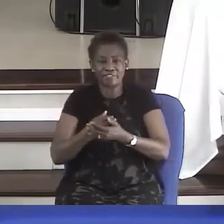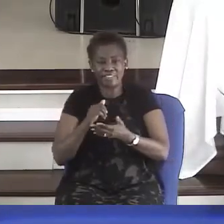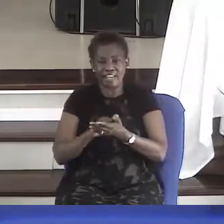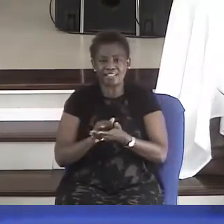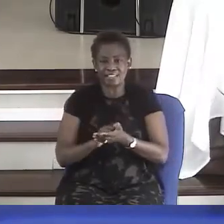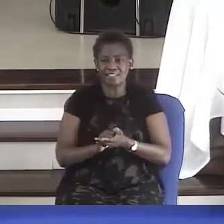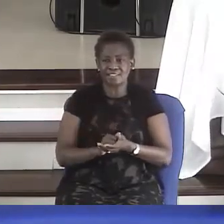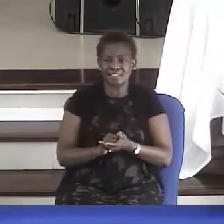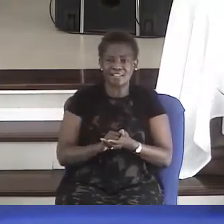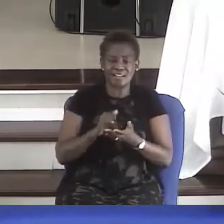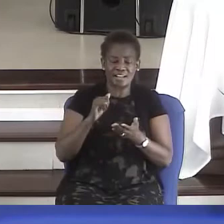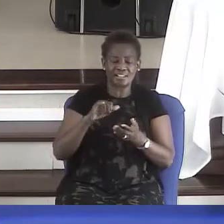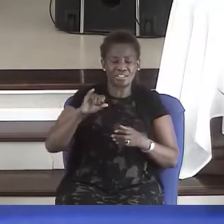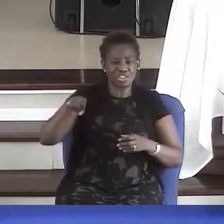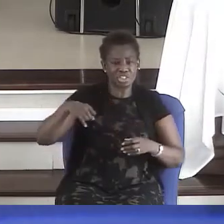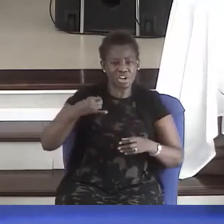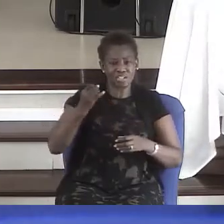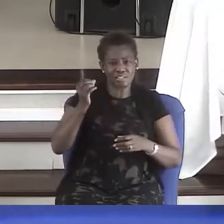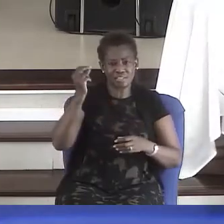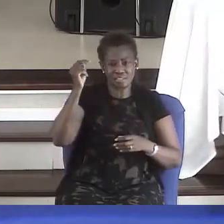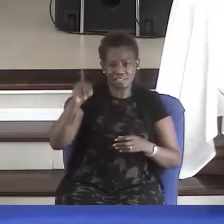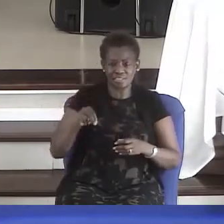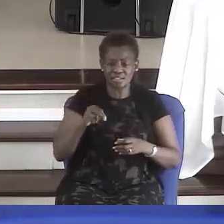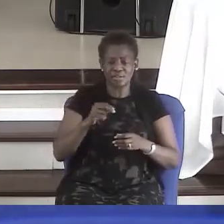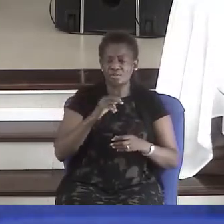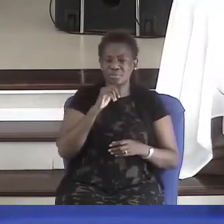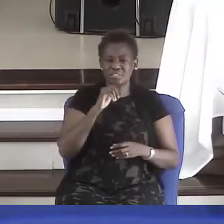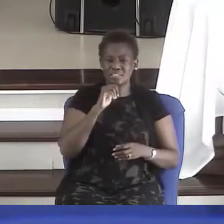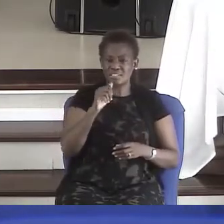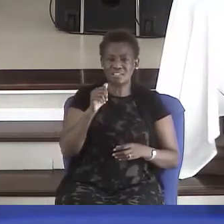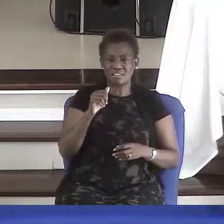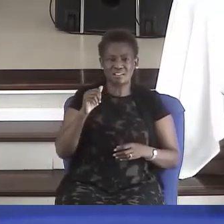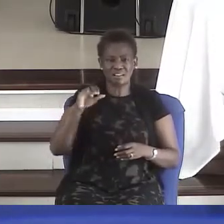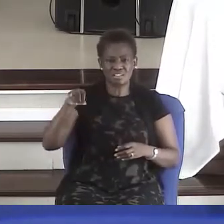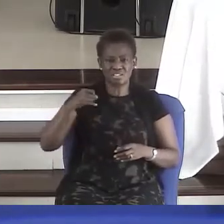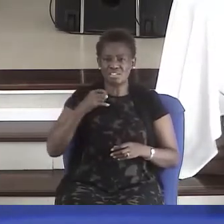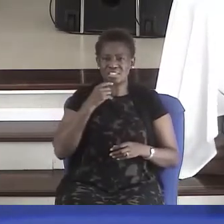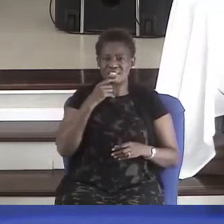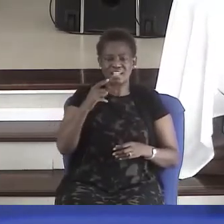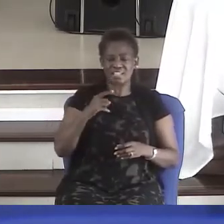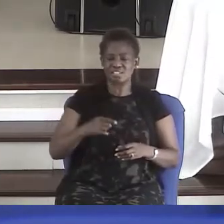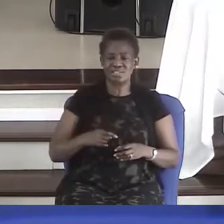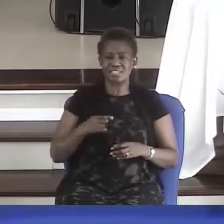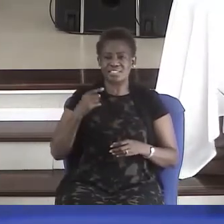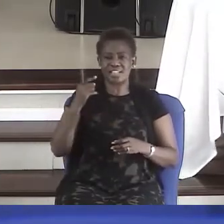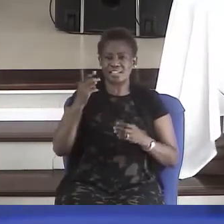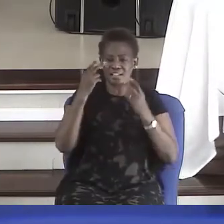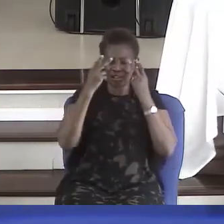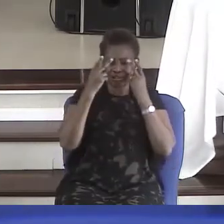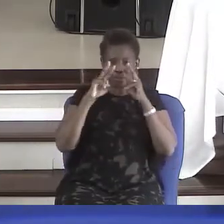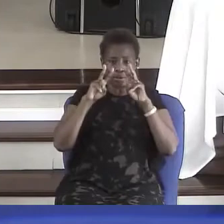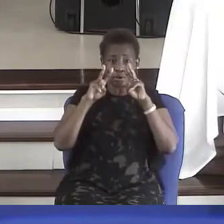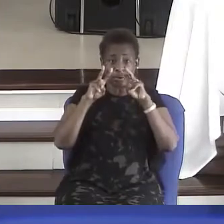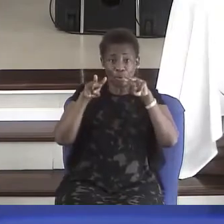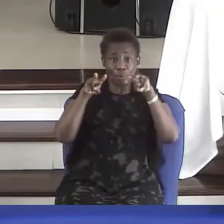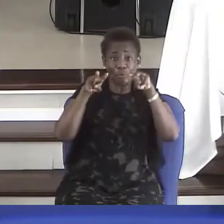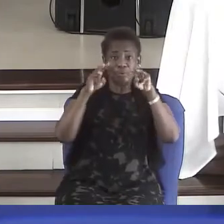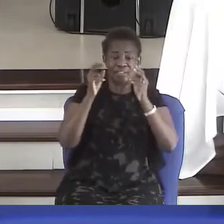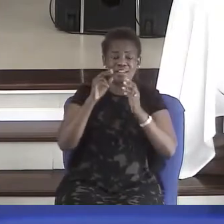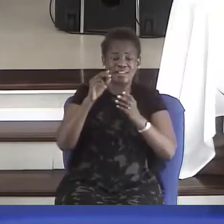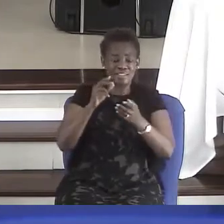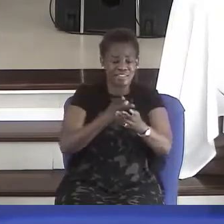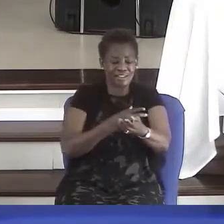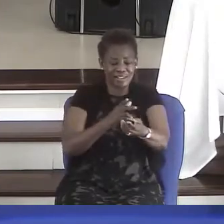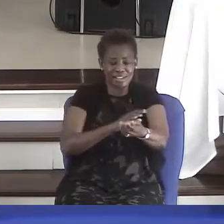to come. John is saying, he's here. Behold the Lamb of God who comes to take away the sin